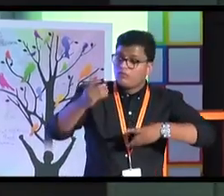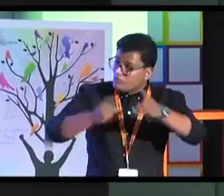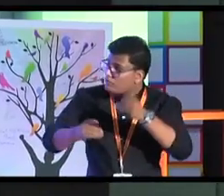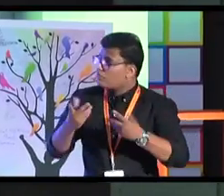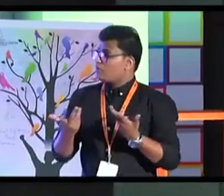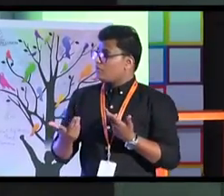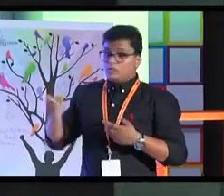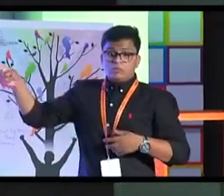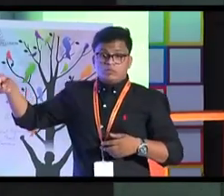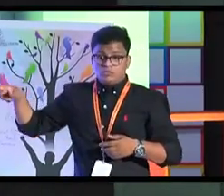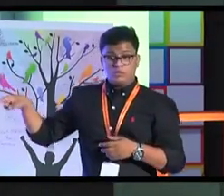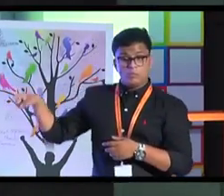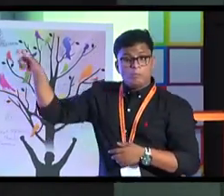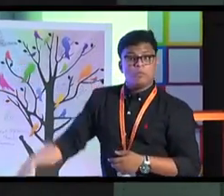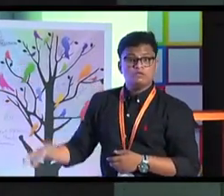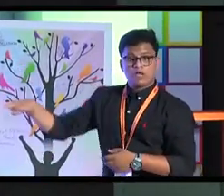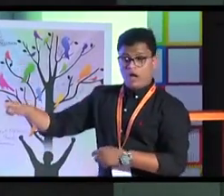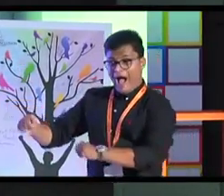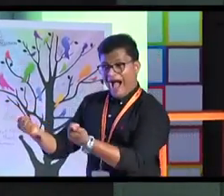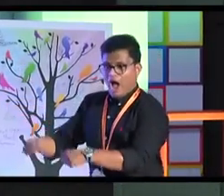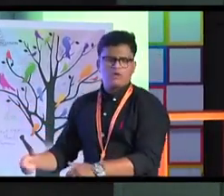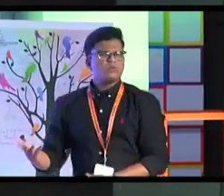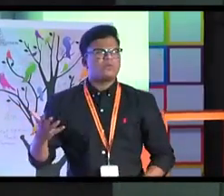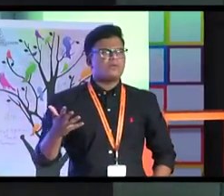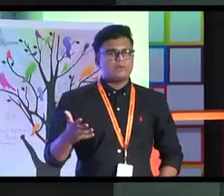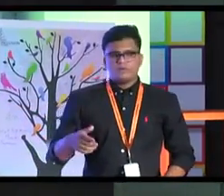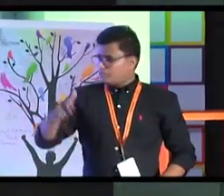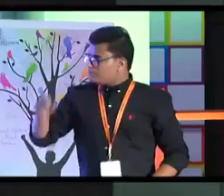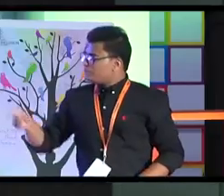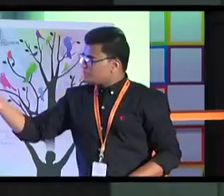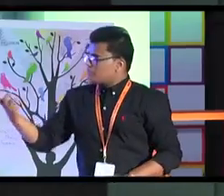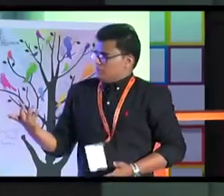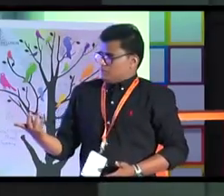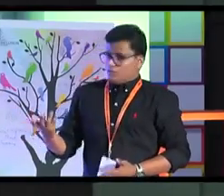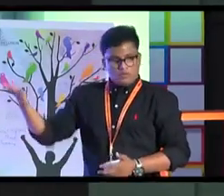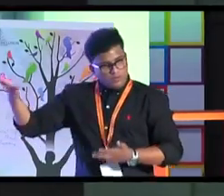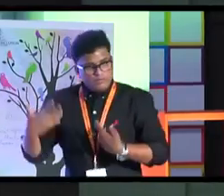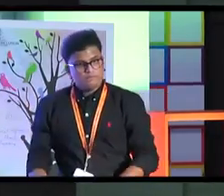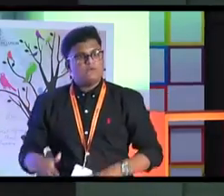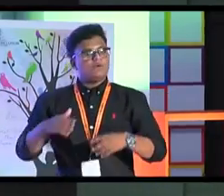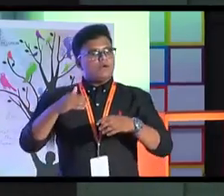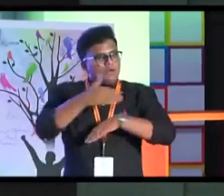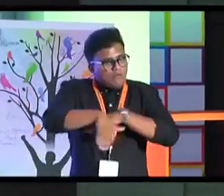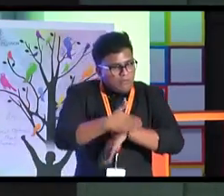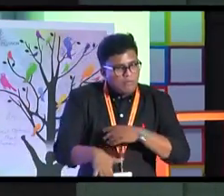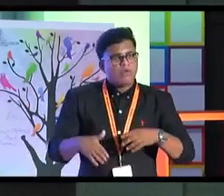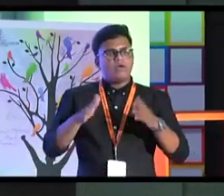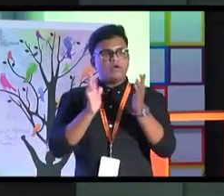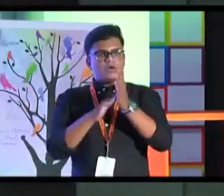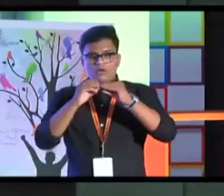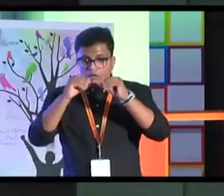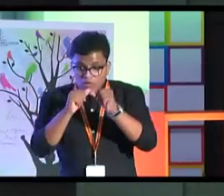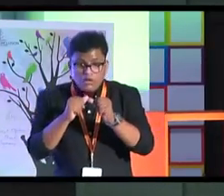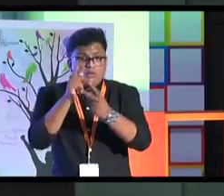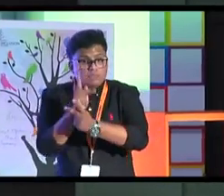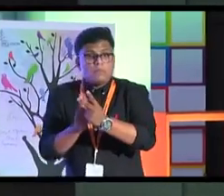not his ability or inability. And here I am. I was fortunate to have engineering, MBA, all those, education and